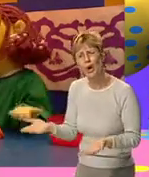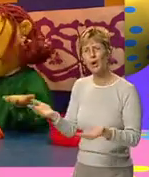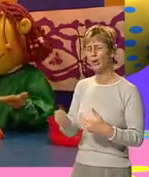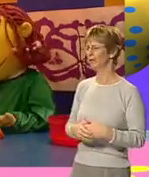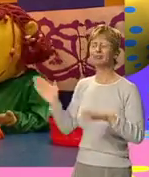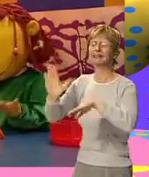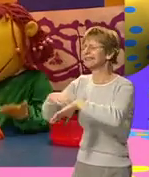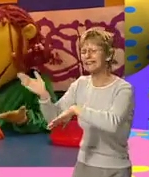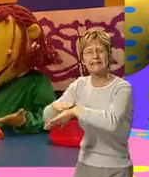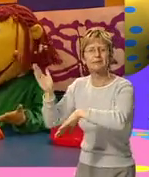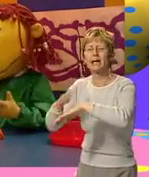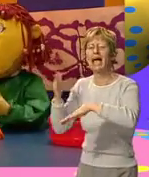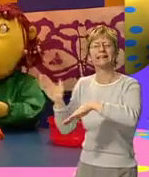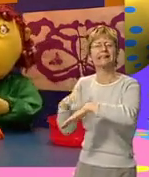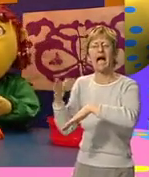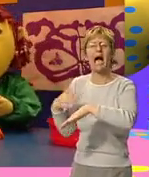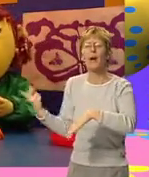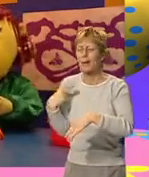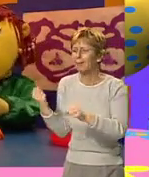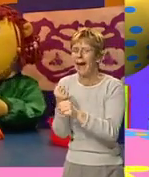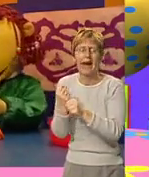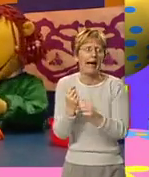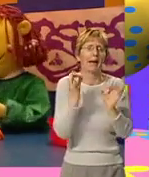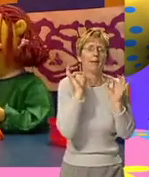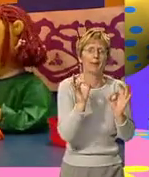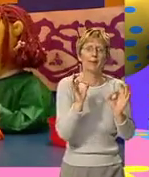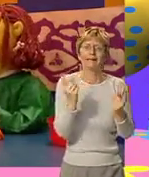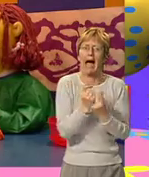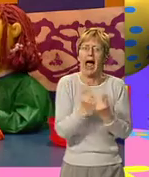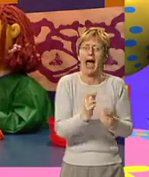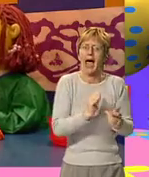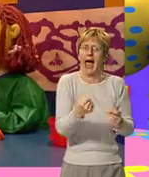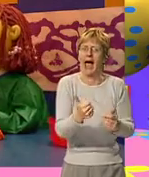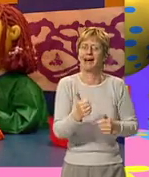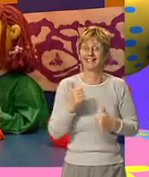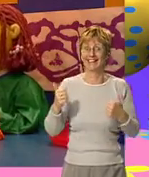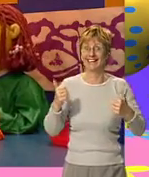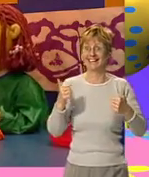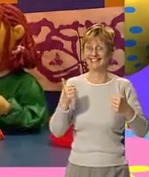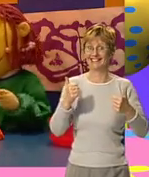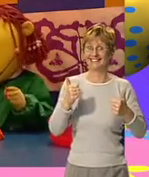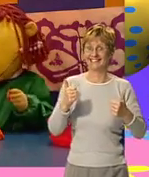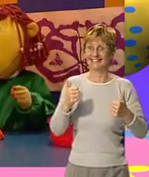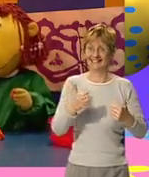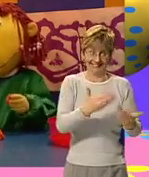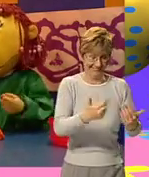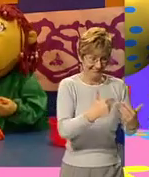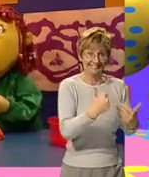know what we're going to make. Oh, that doesn't matter. We're going to make something brilliant. Yes.